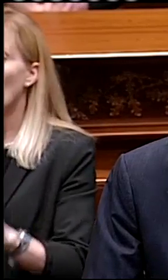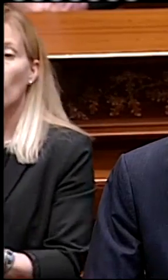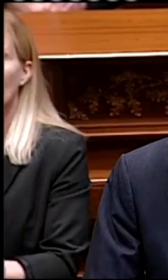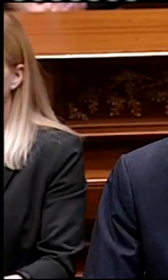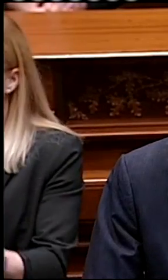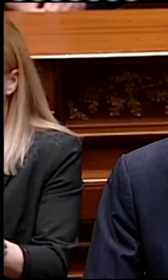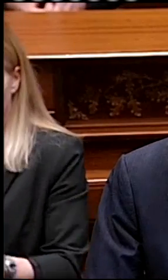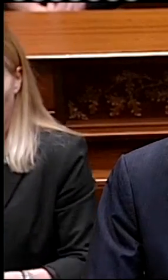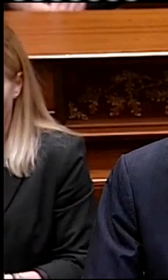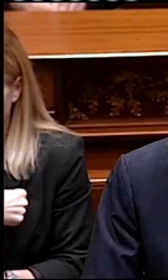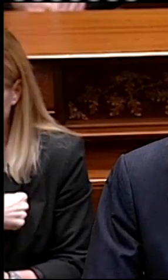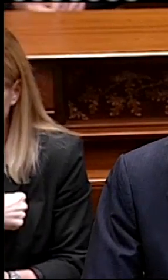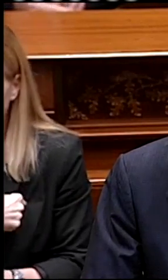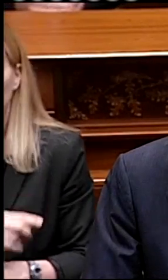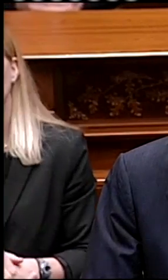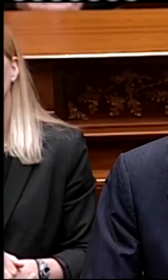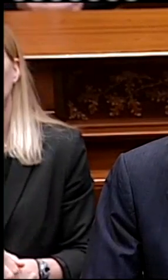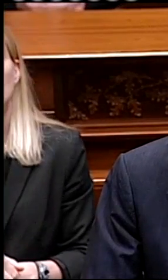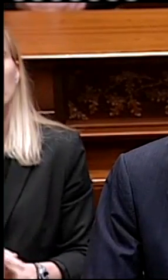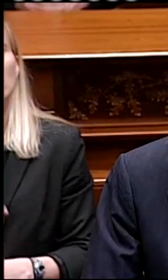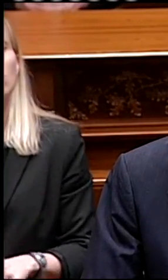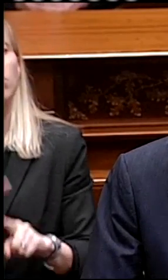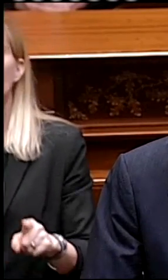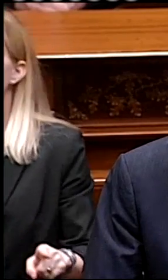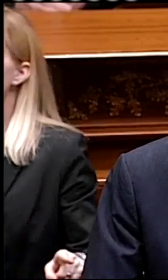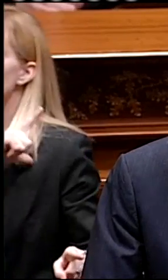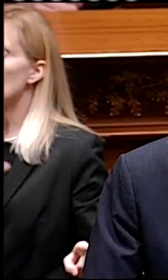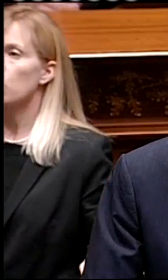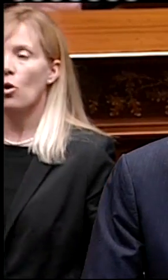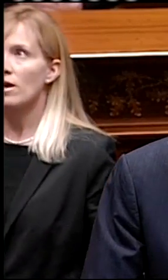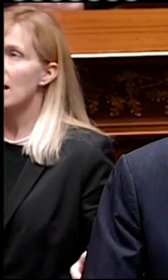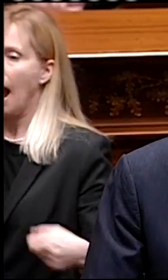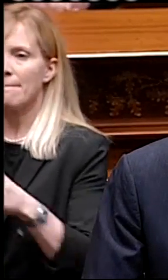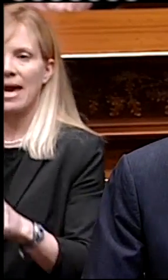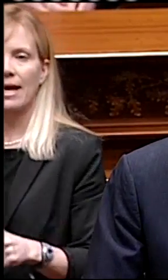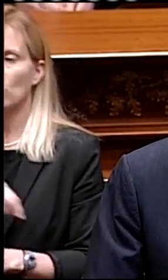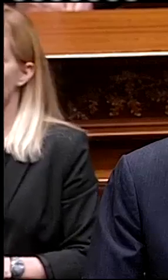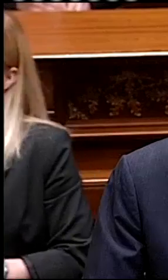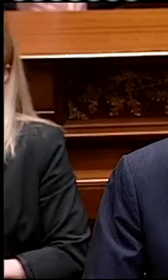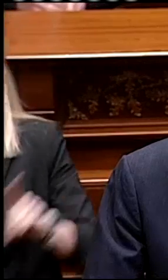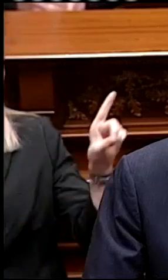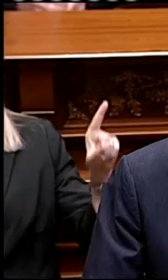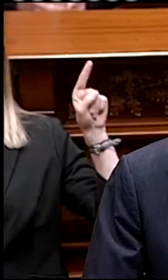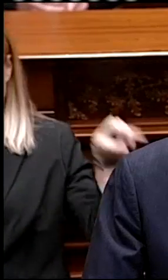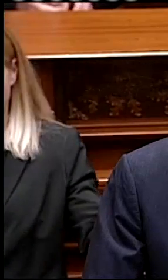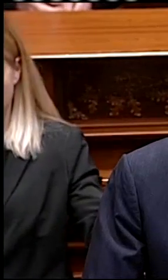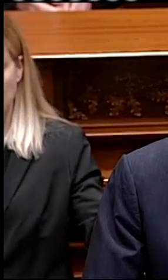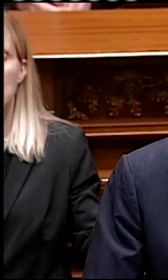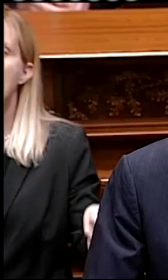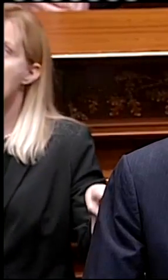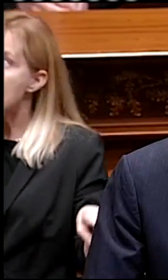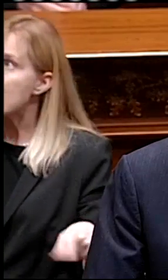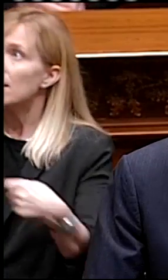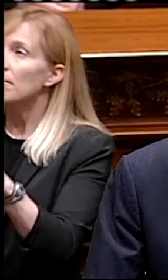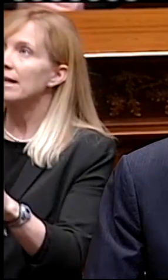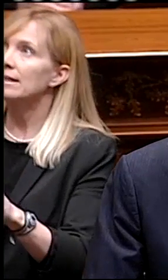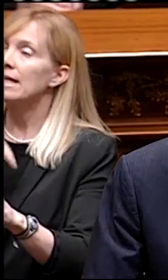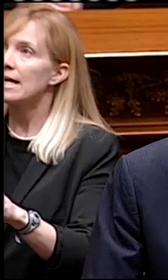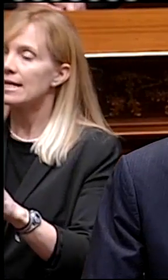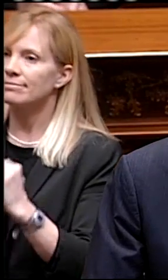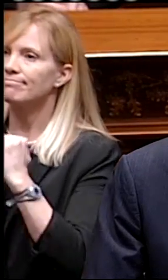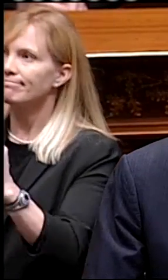who did not vote for us. The good Lord didn't make us Republicans or Democrats. He made us in His